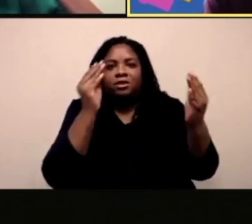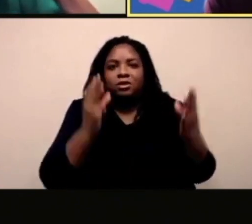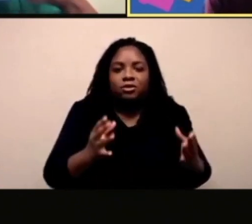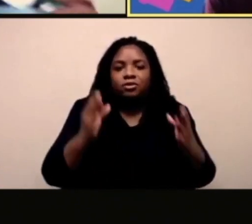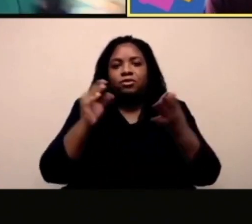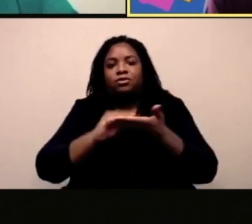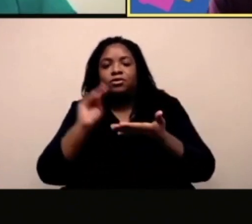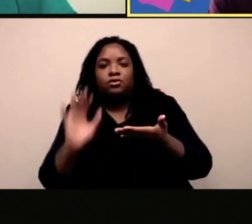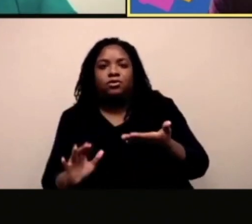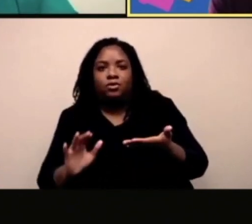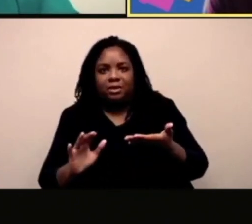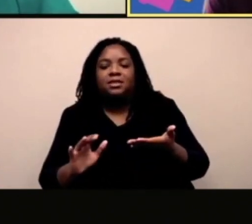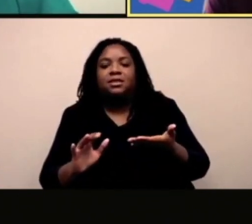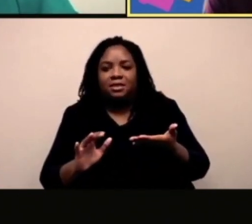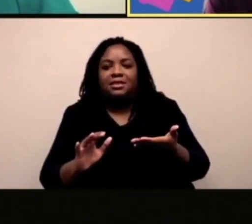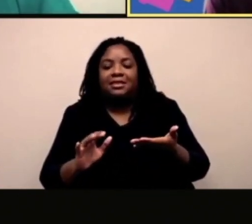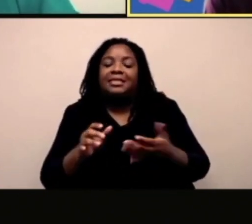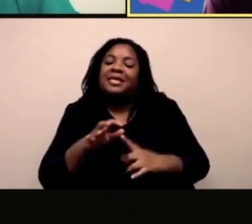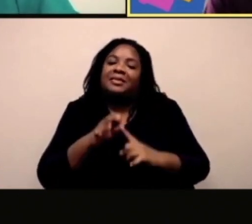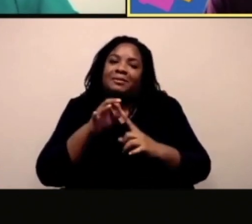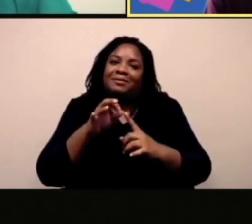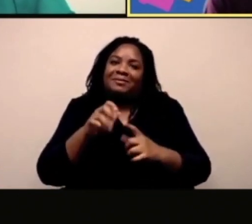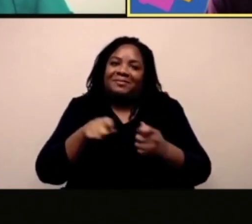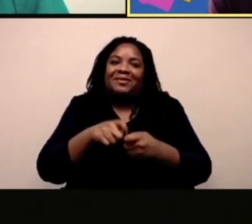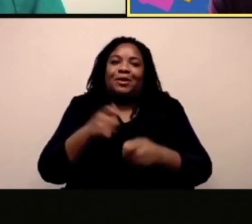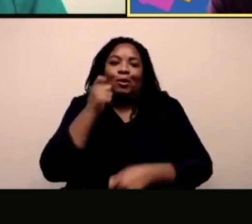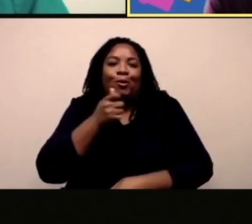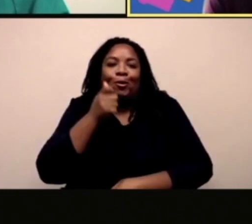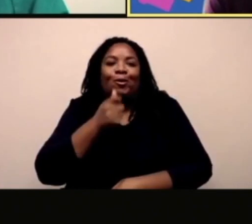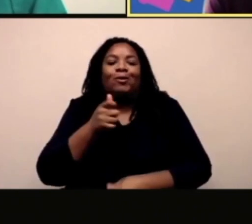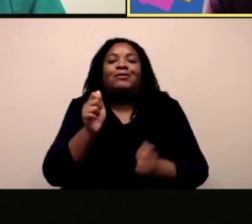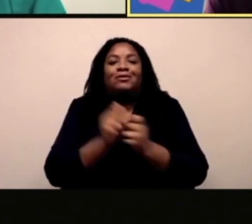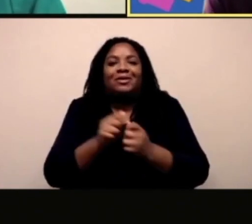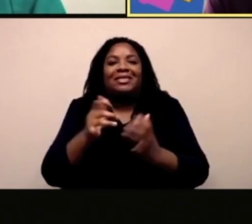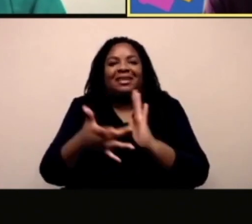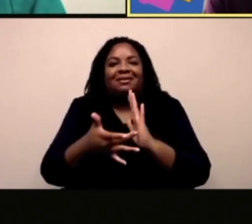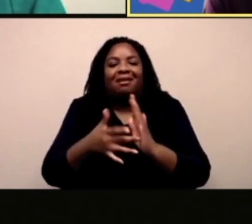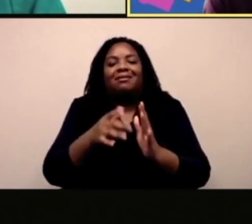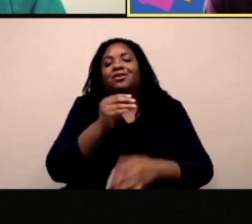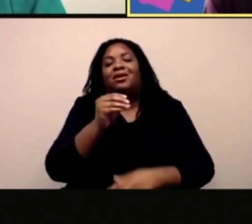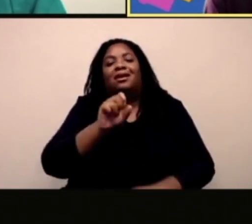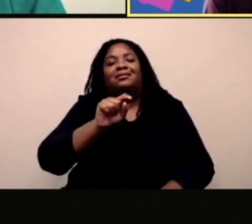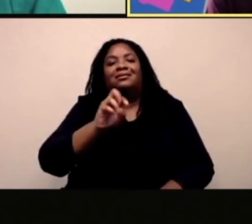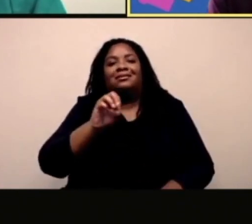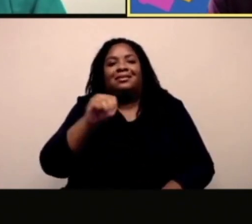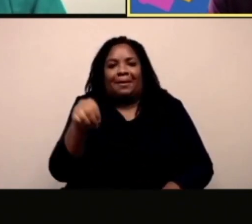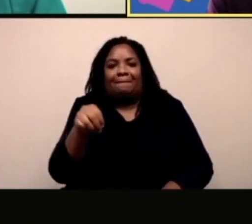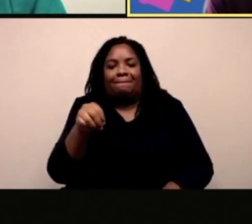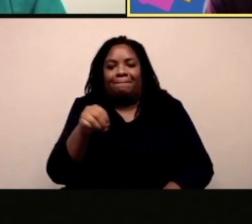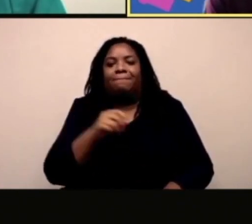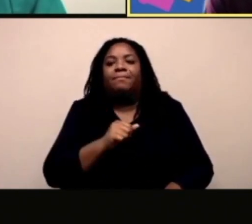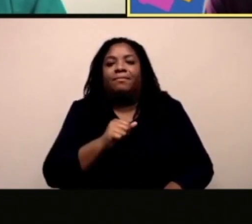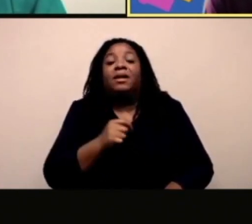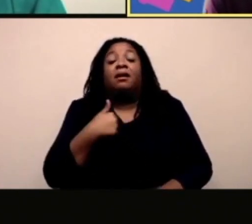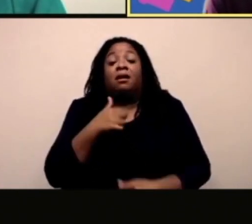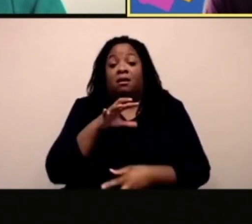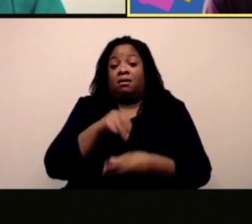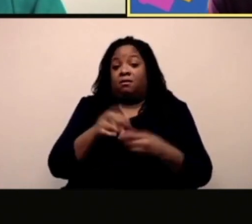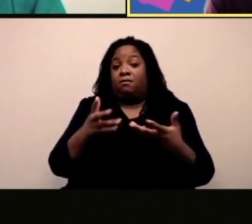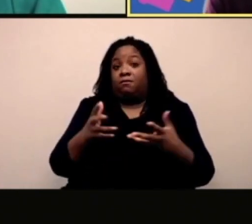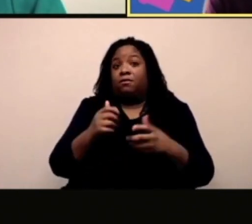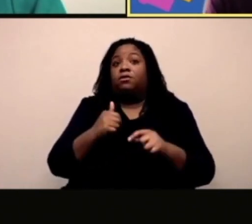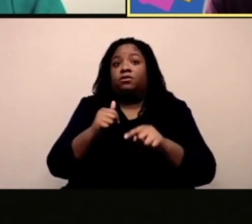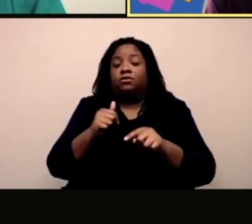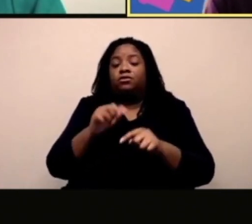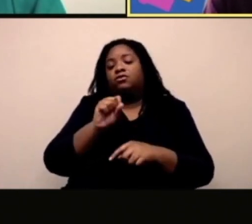students, especially girls, using technology and STEM. And well, I have participated in